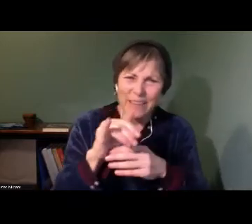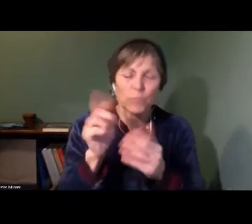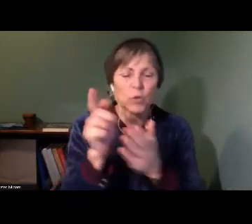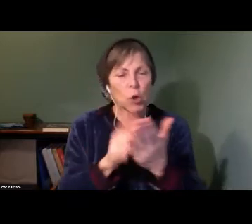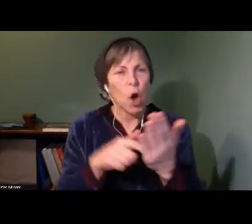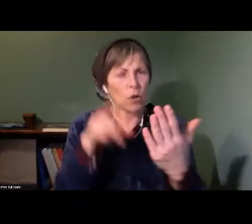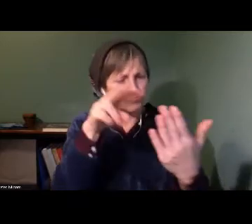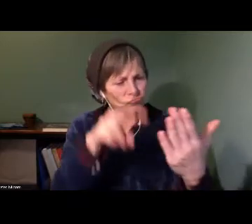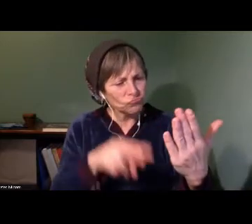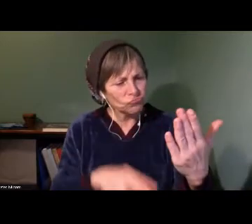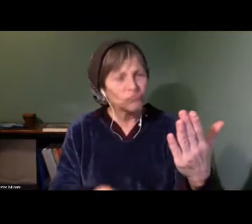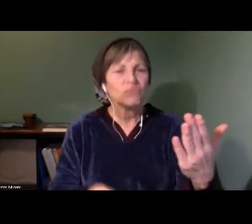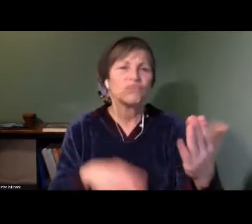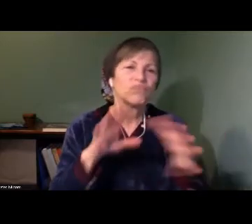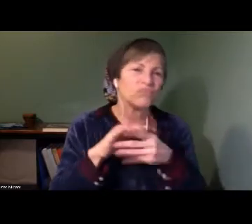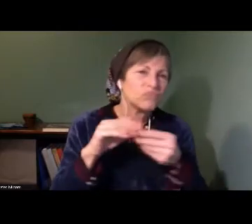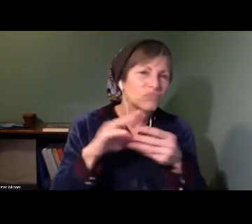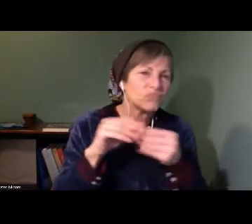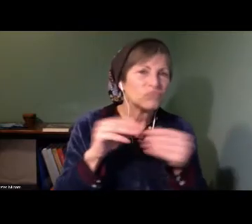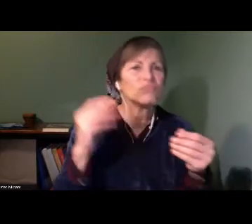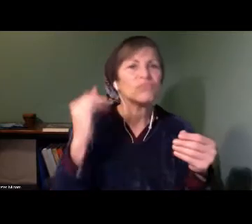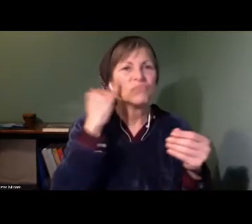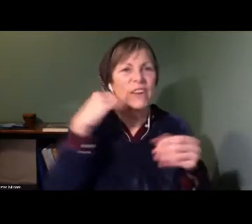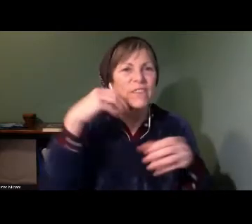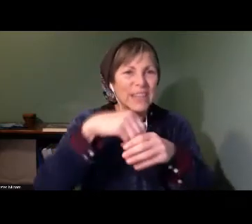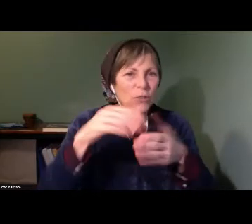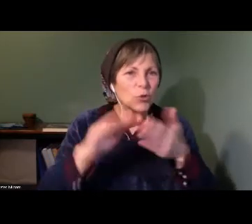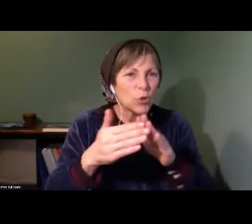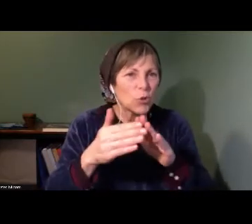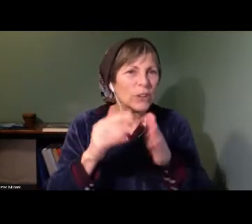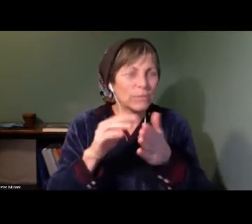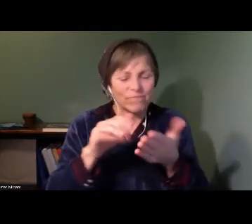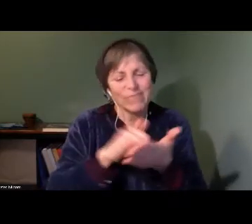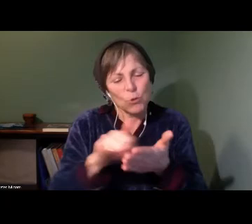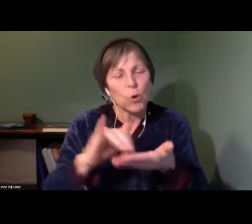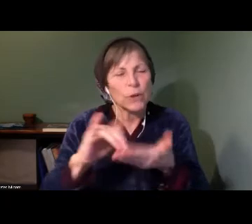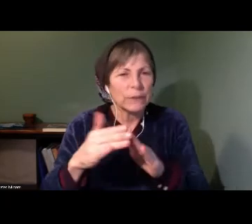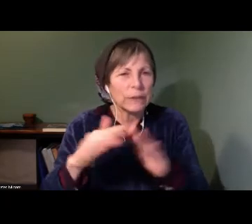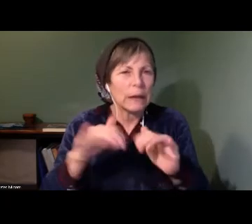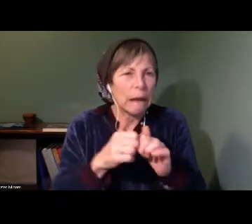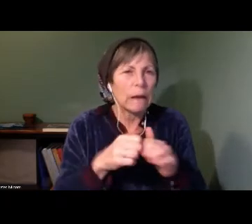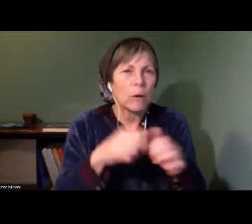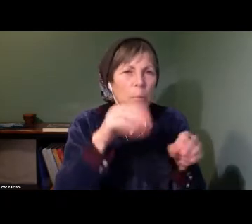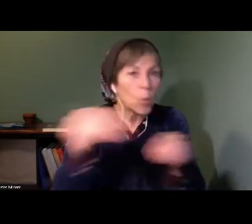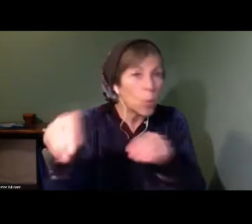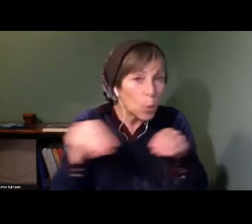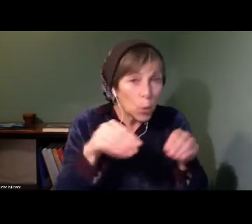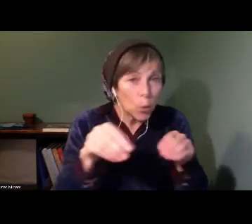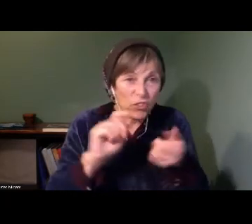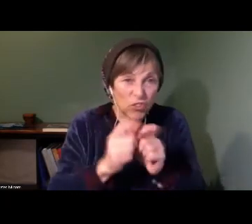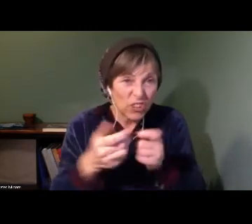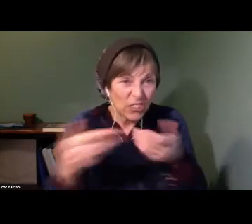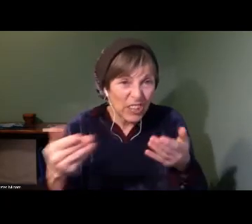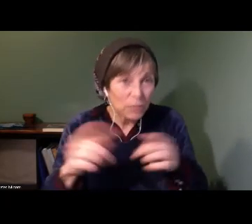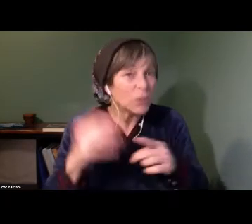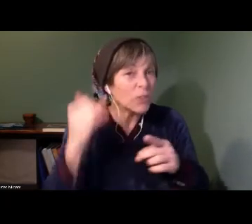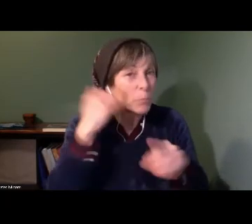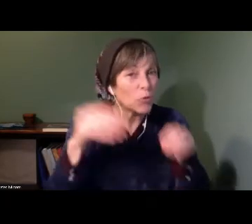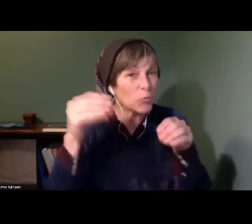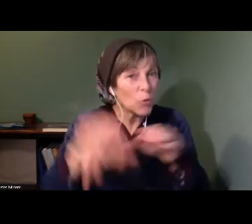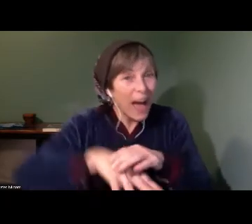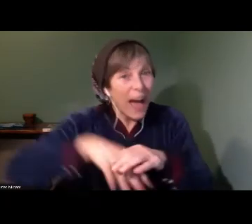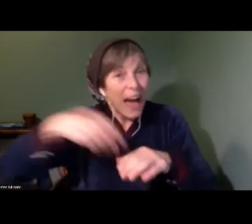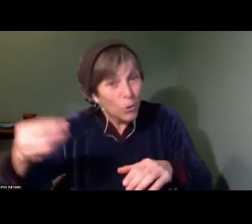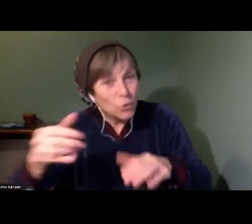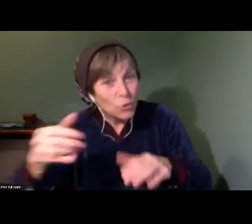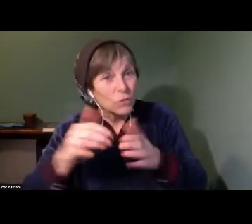changes of address within New York City uh but I didn't see anything specifically in the law about changes of address outside of New York City so that may